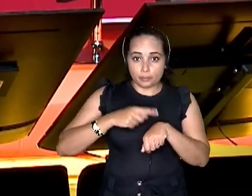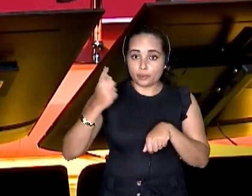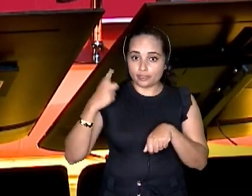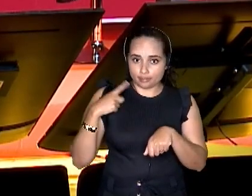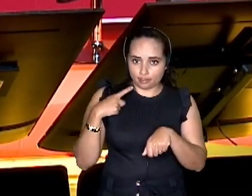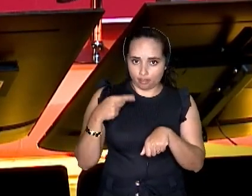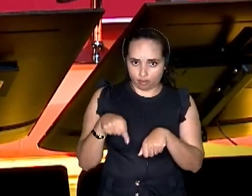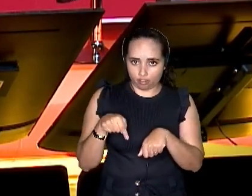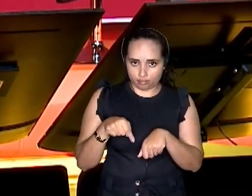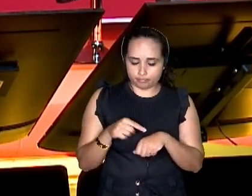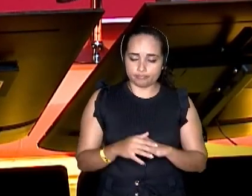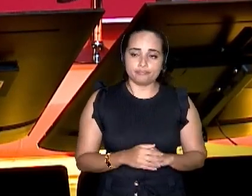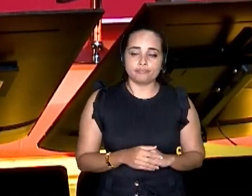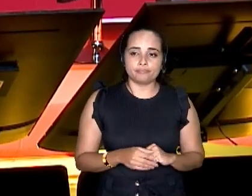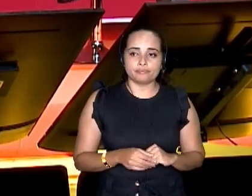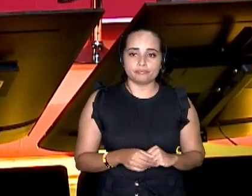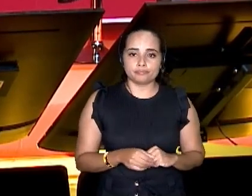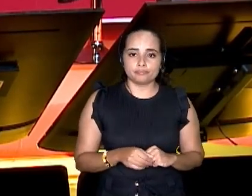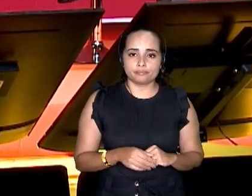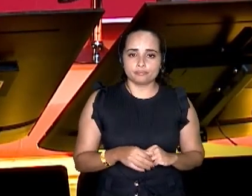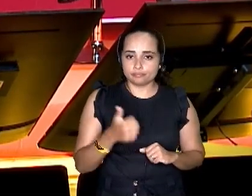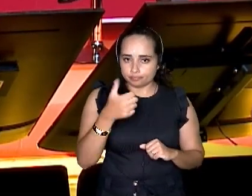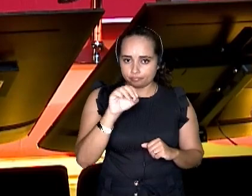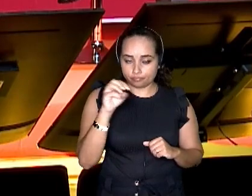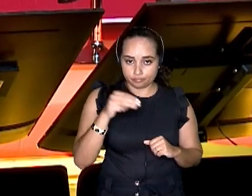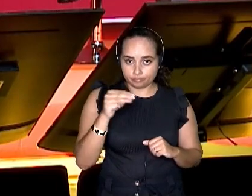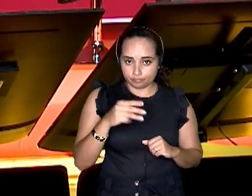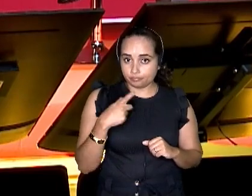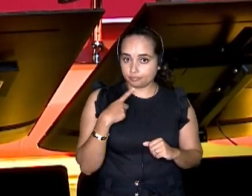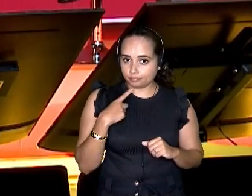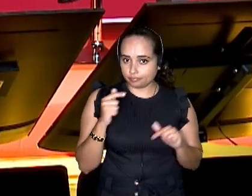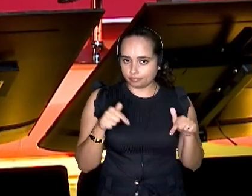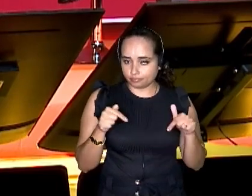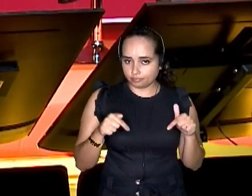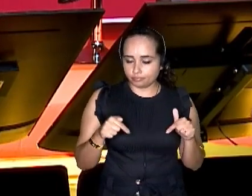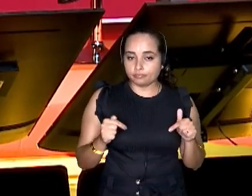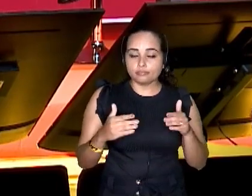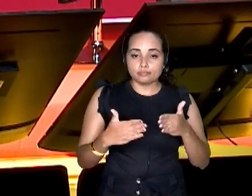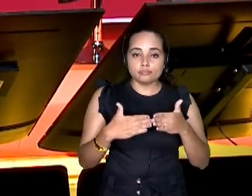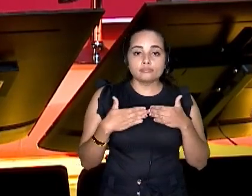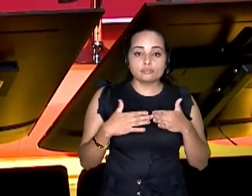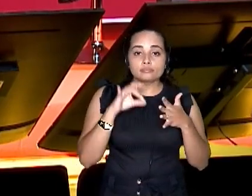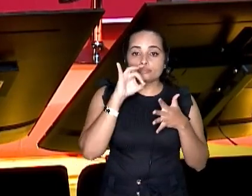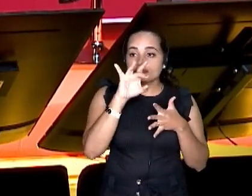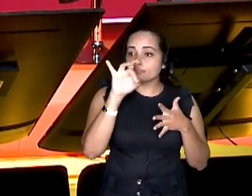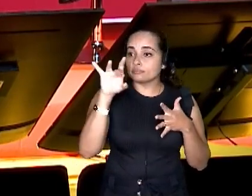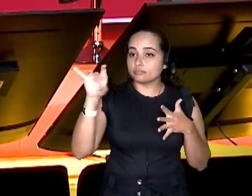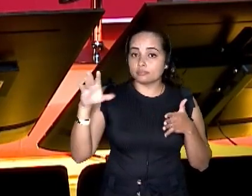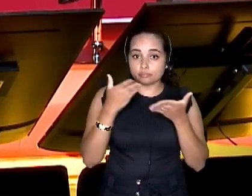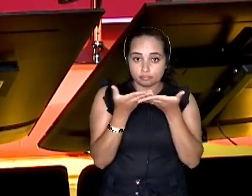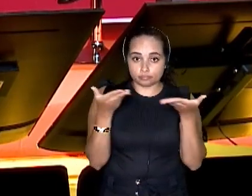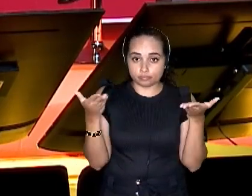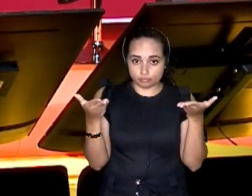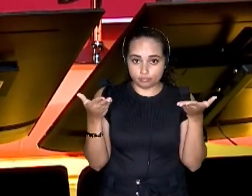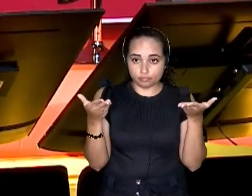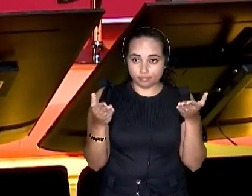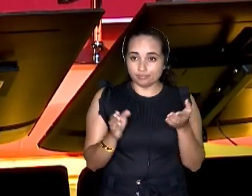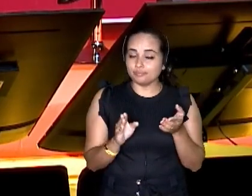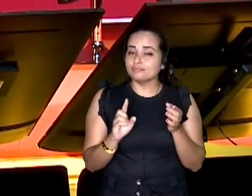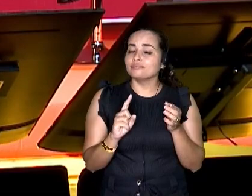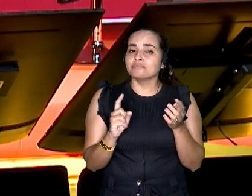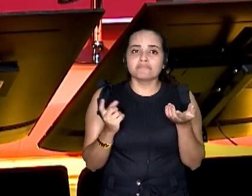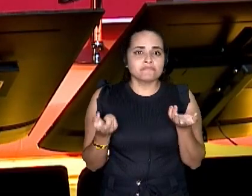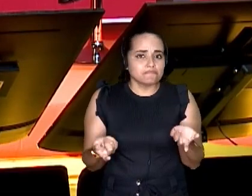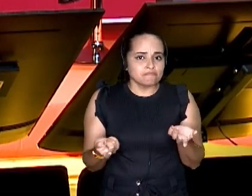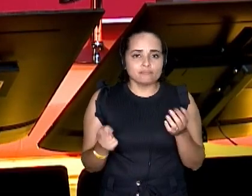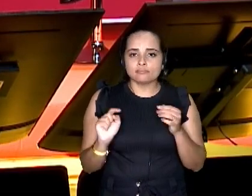lasting the 10 minutes that we have to ask to each one of you, according to each one of your panels,